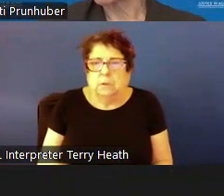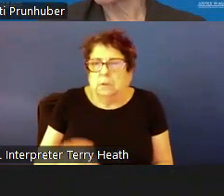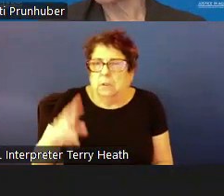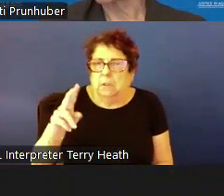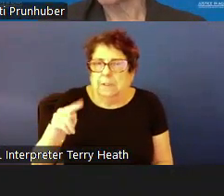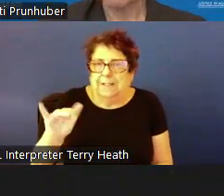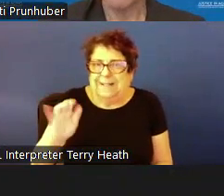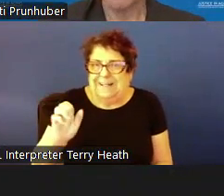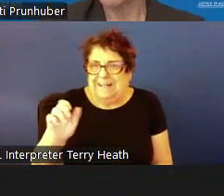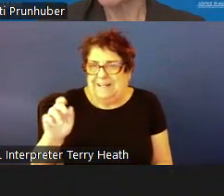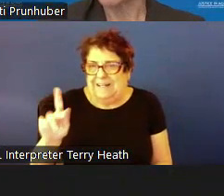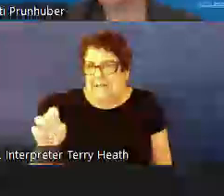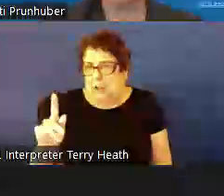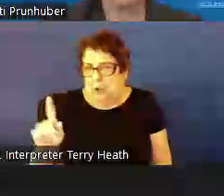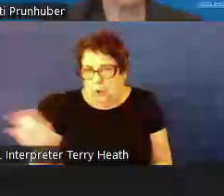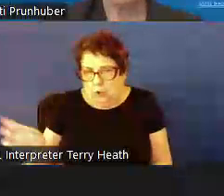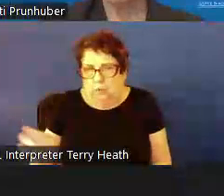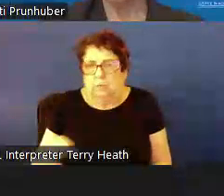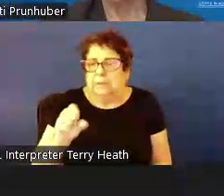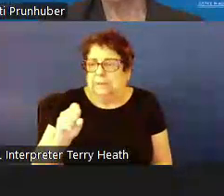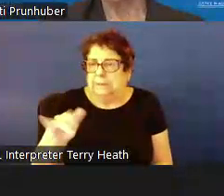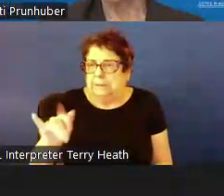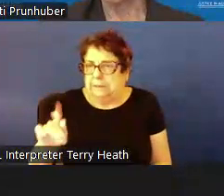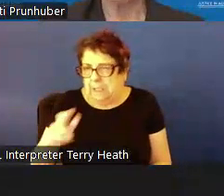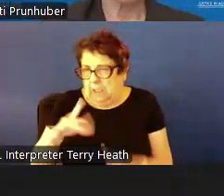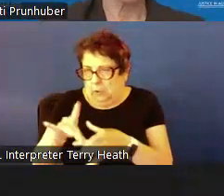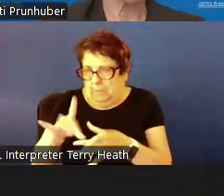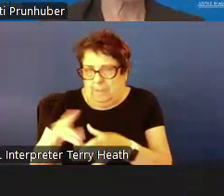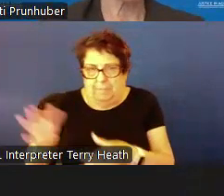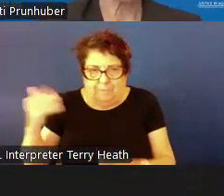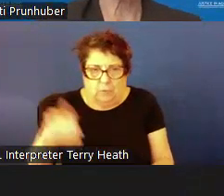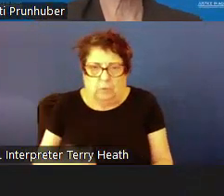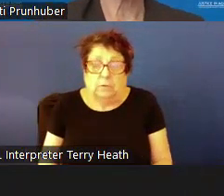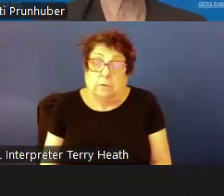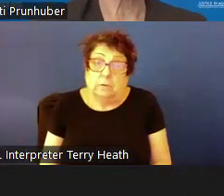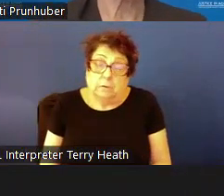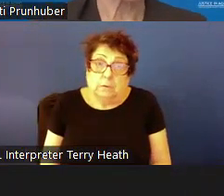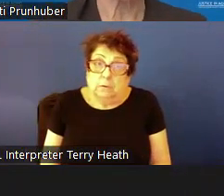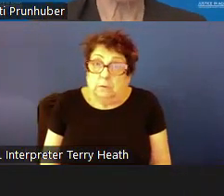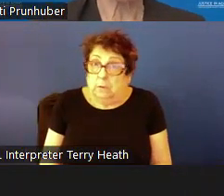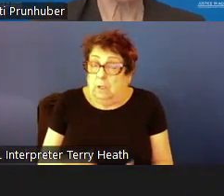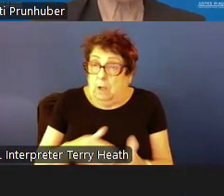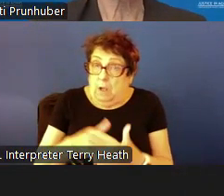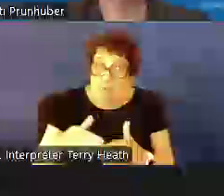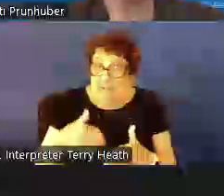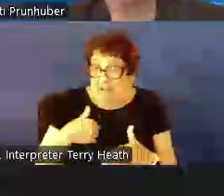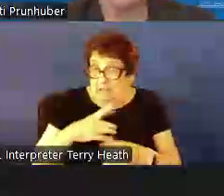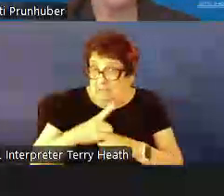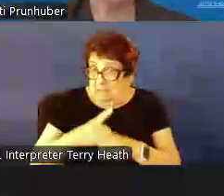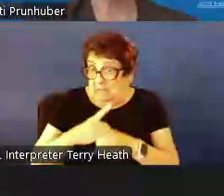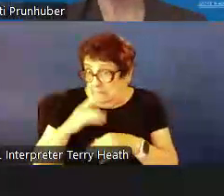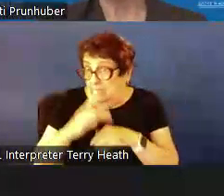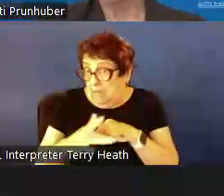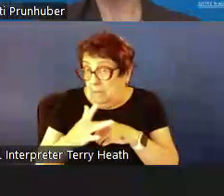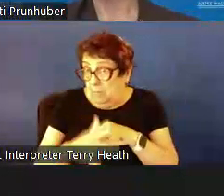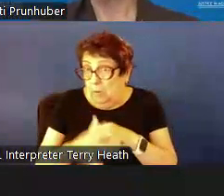I mentioned before. And there are often defenses that are available